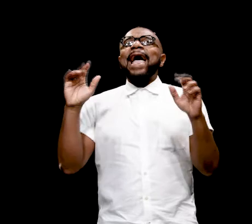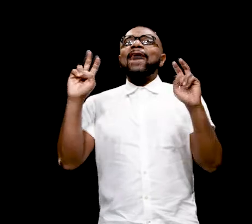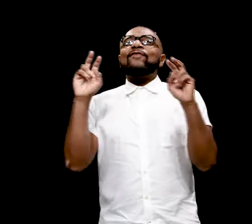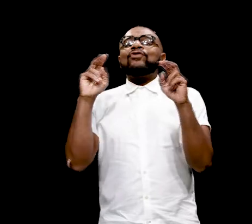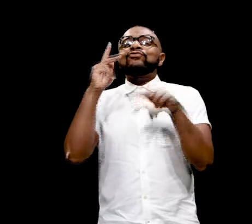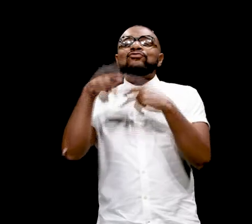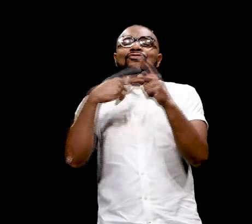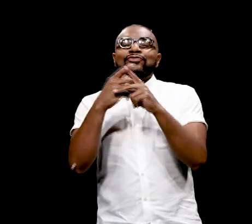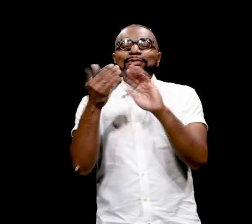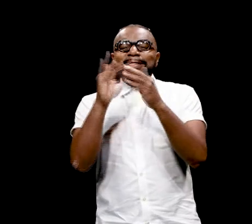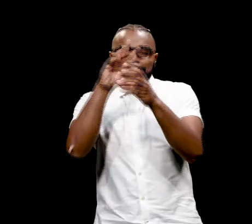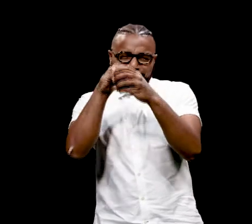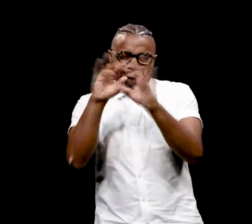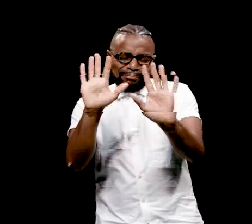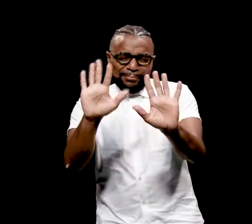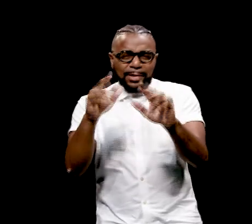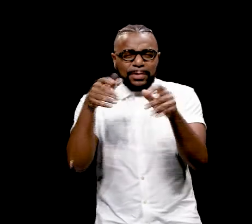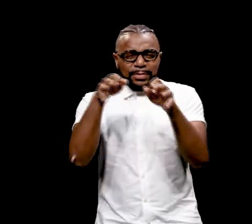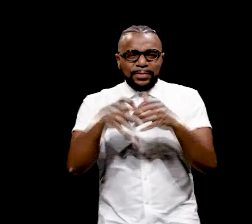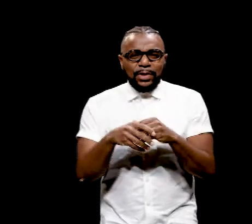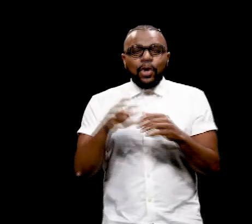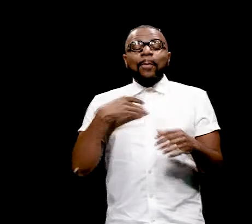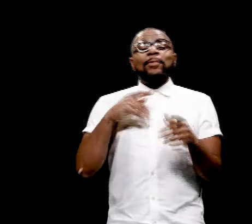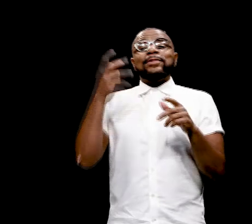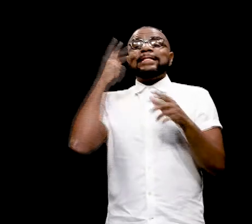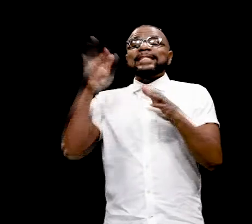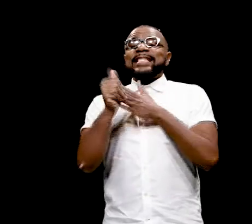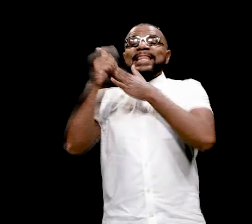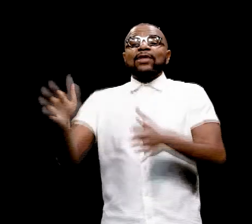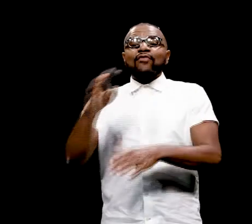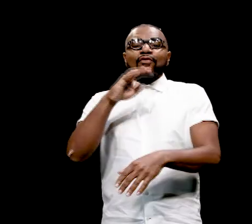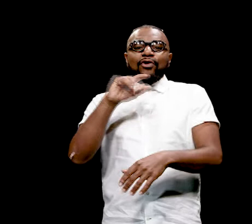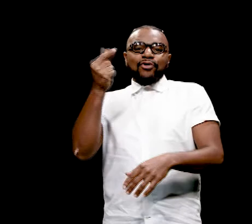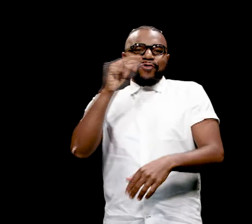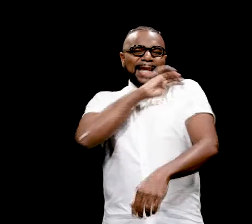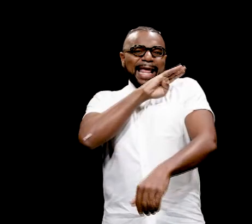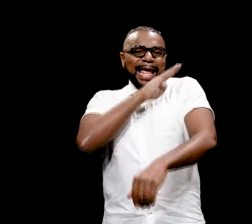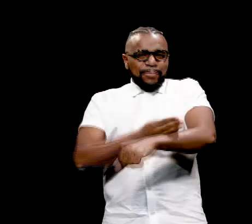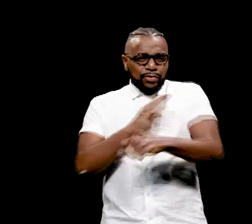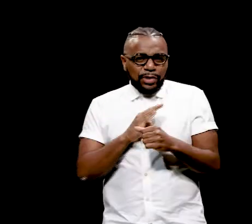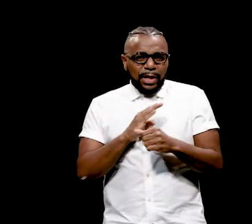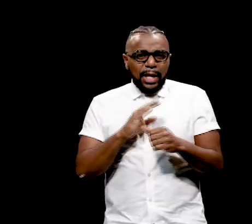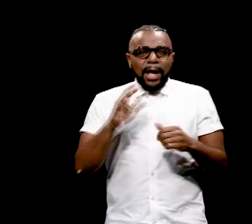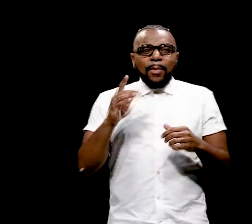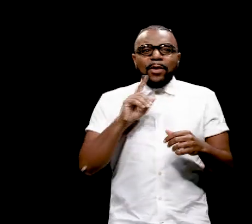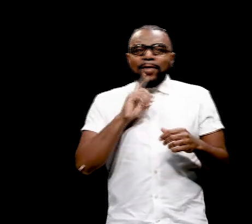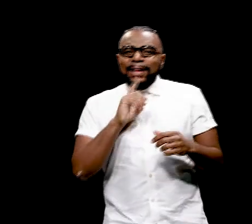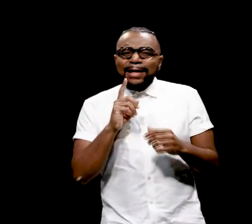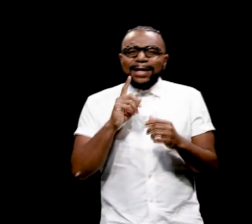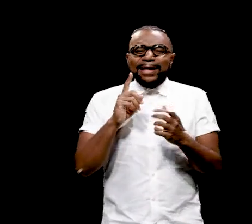seen globally as a leader in green economy, but there's been an historic lack of green investment within the Black